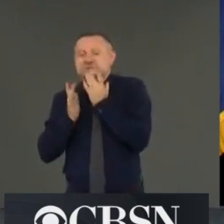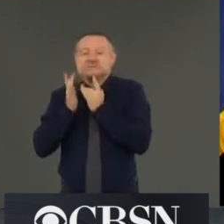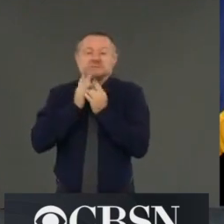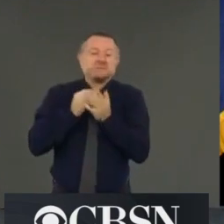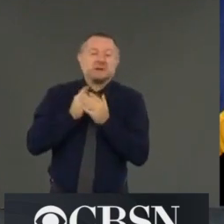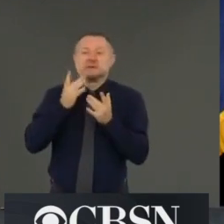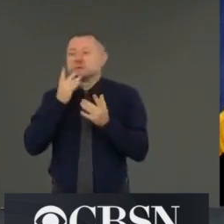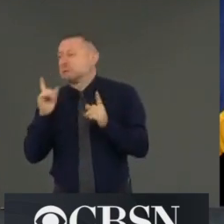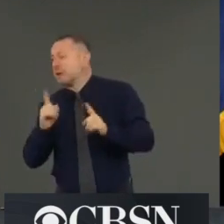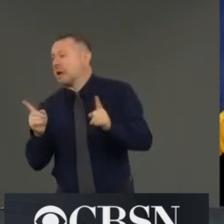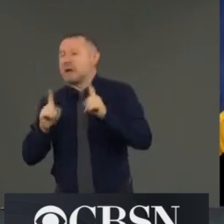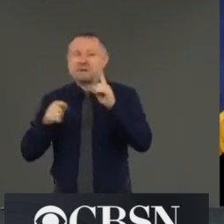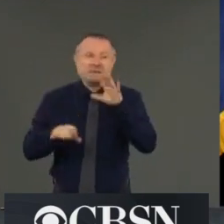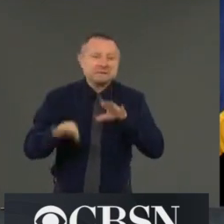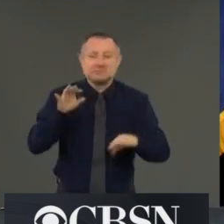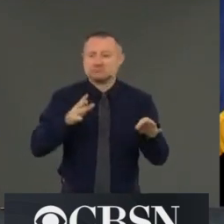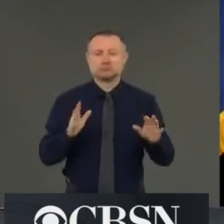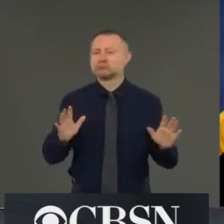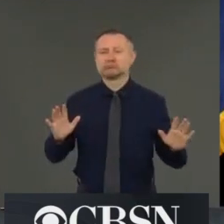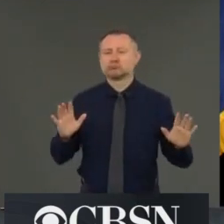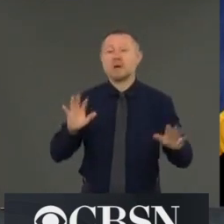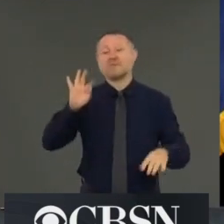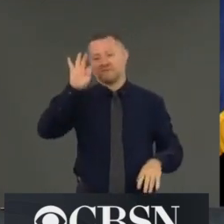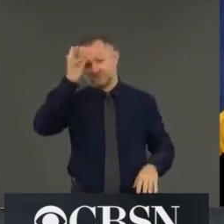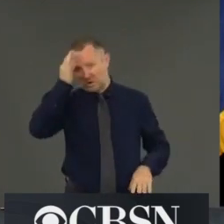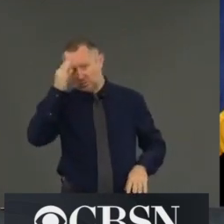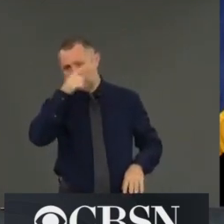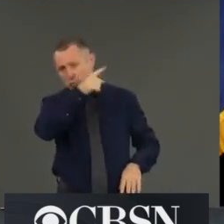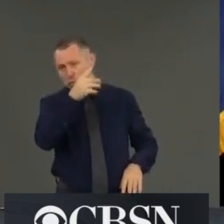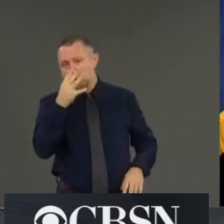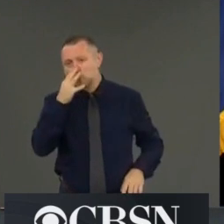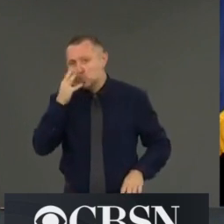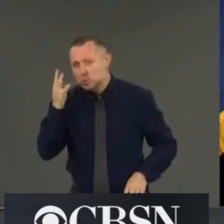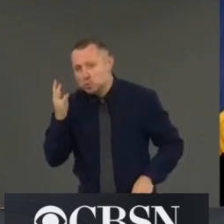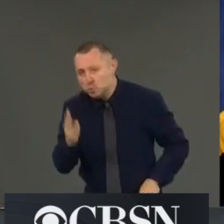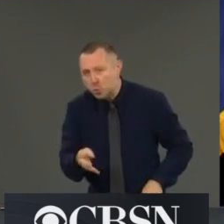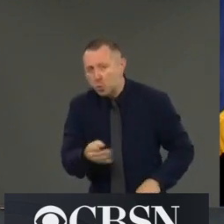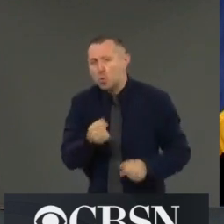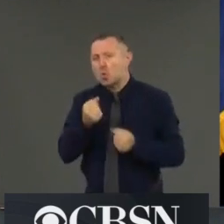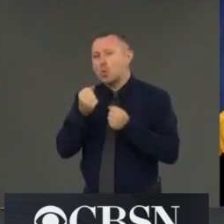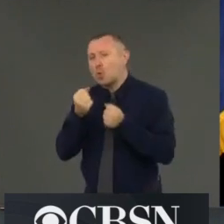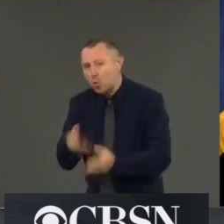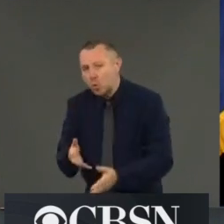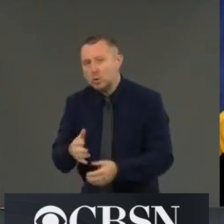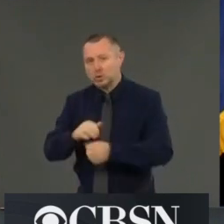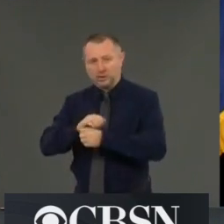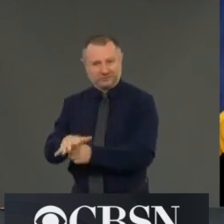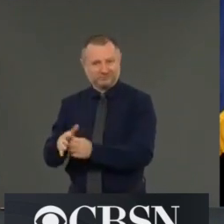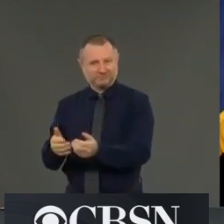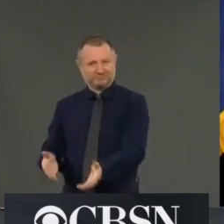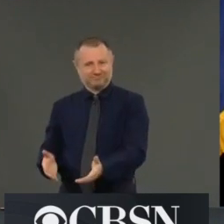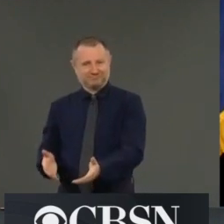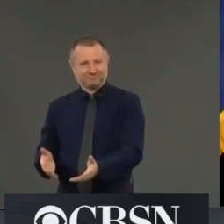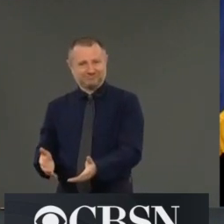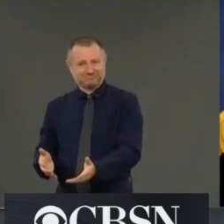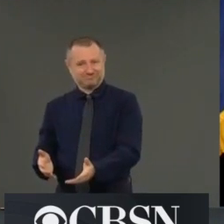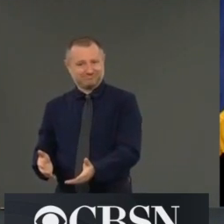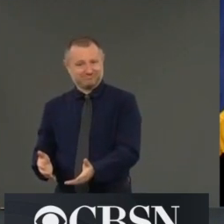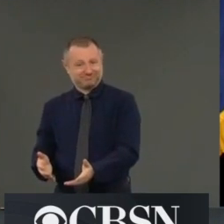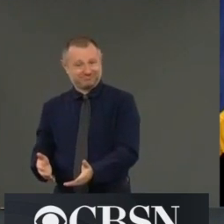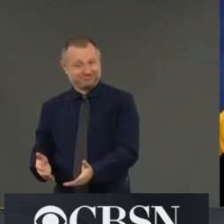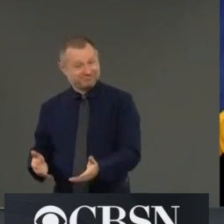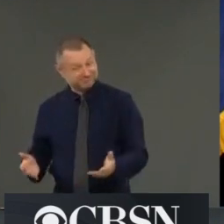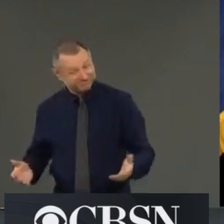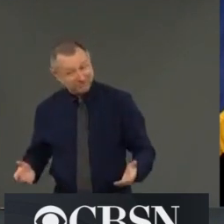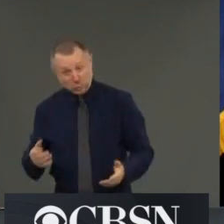the federal negligence that caused COVID isn't a long series of negative federal actions,